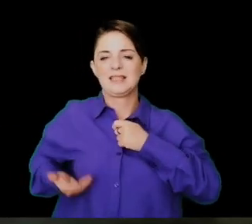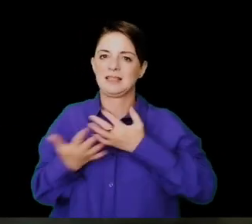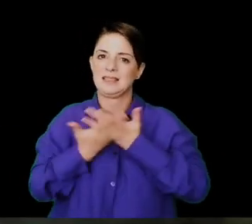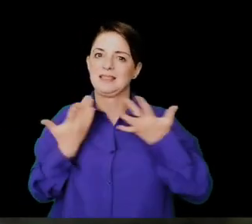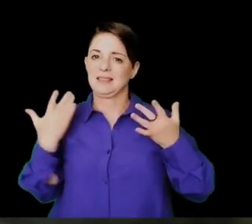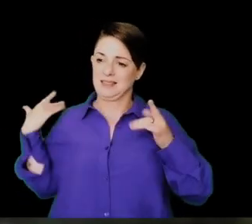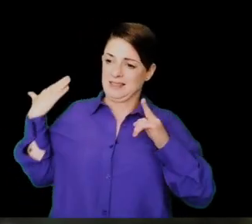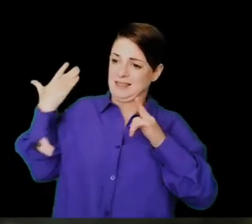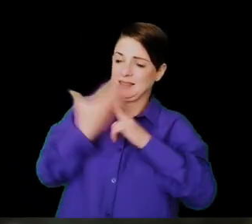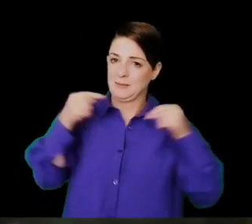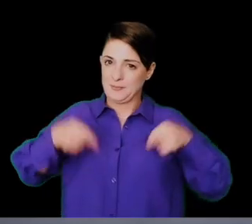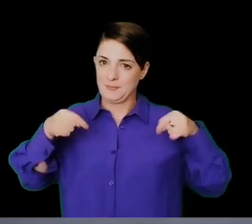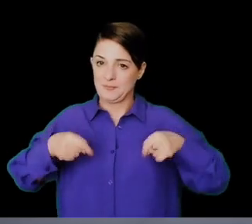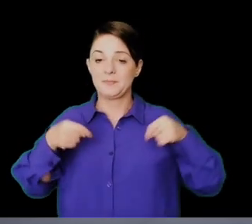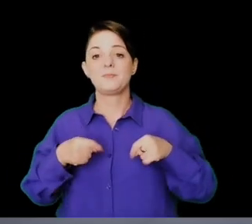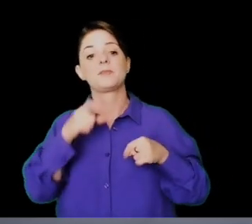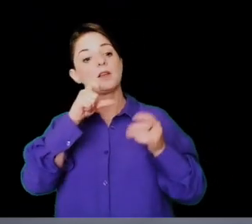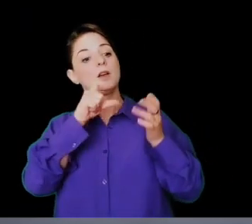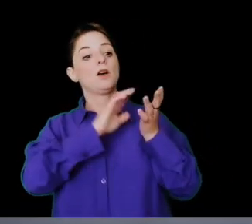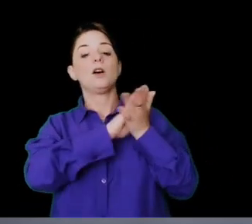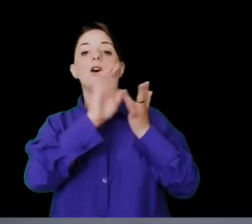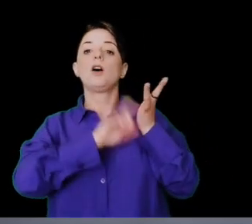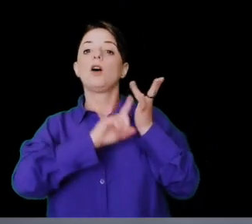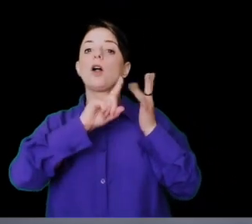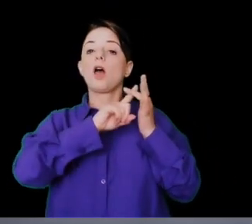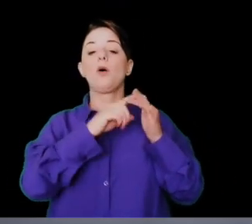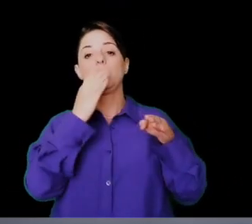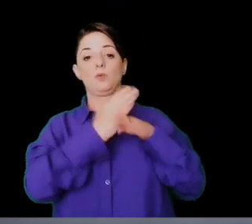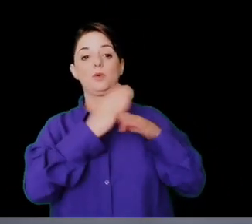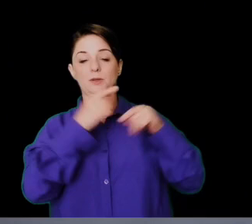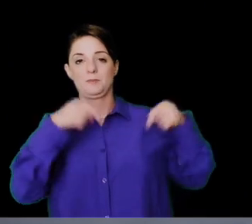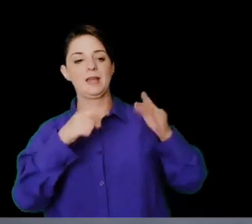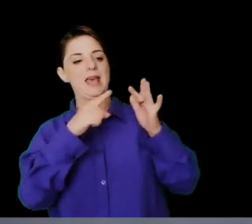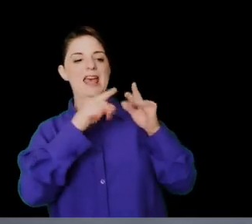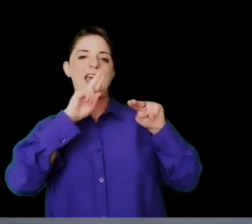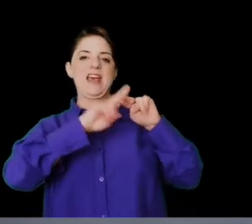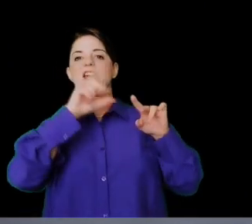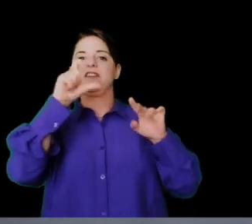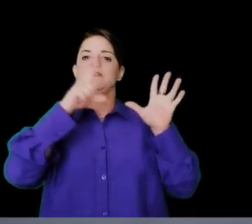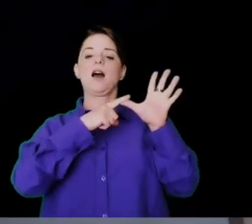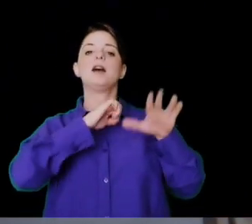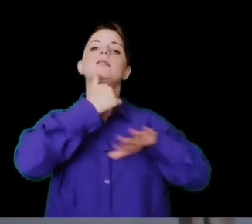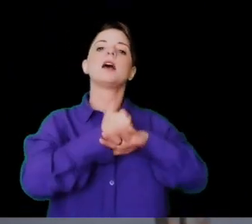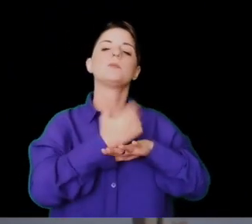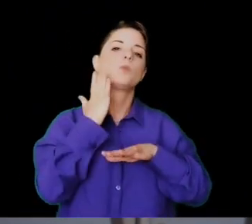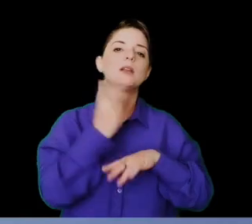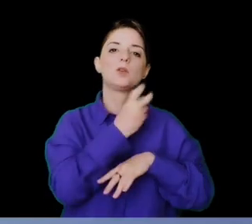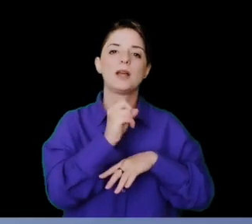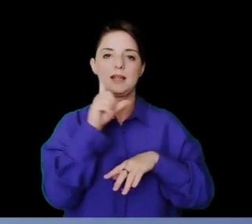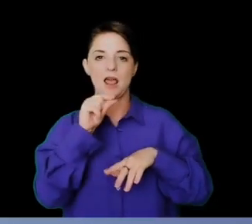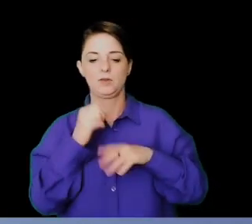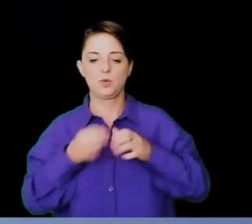fishery. Chloe Smith works at the Inshore Fisheries and Conservation Authority, or IFCA, which was established